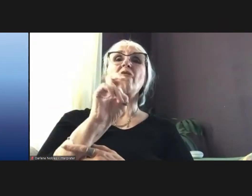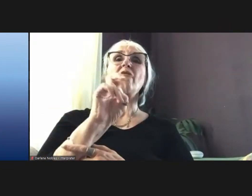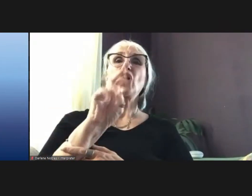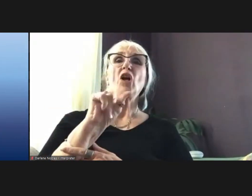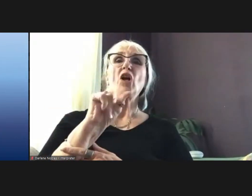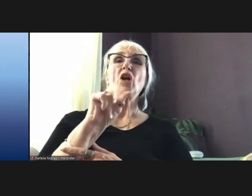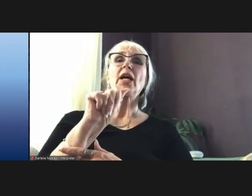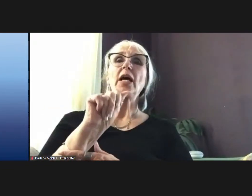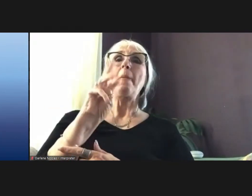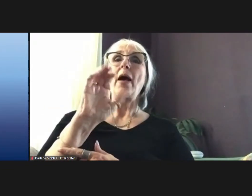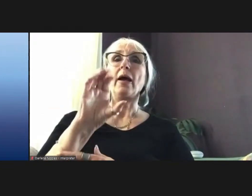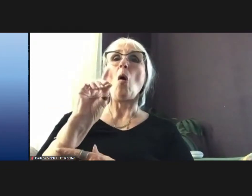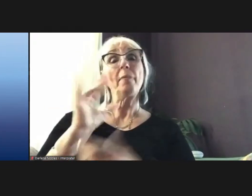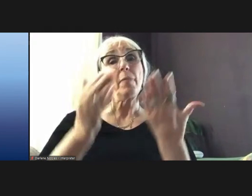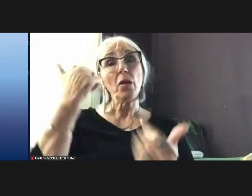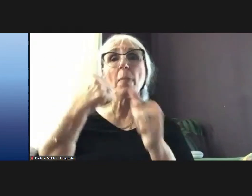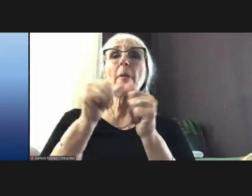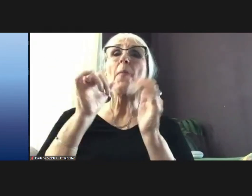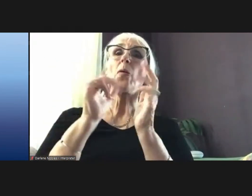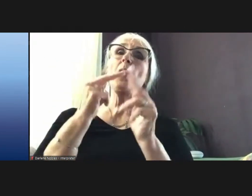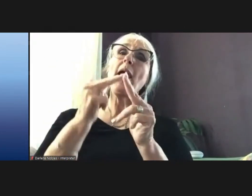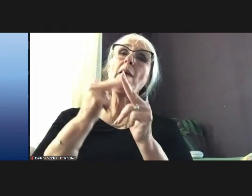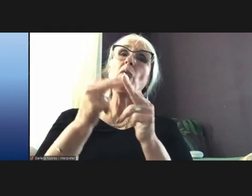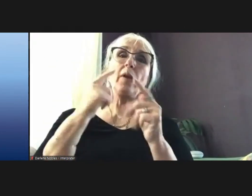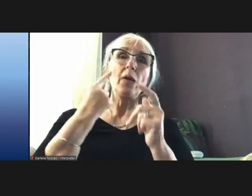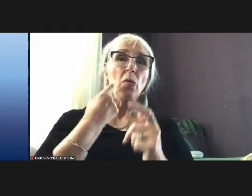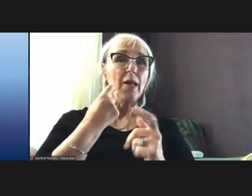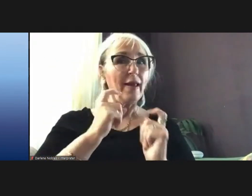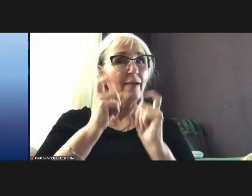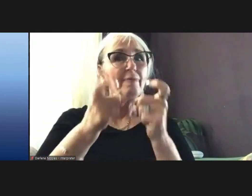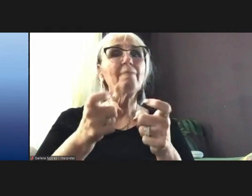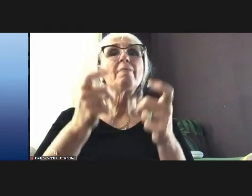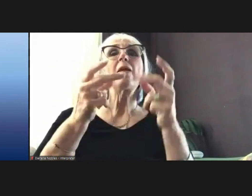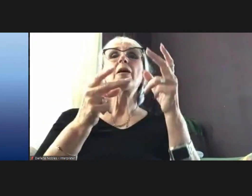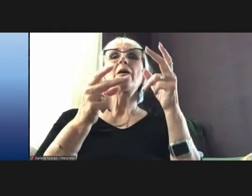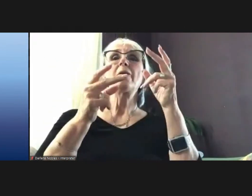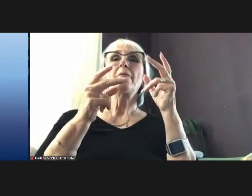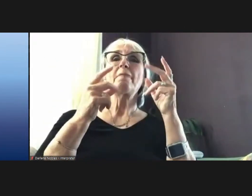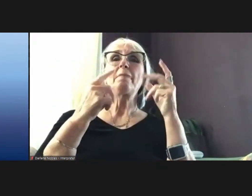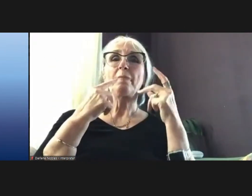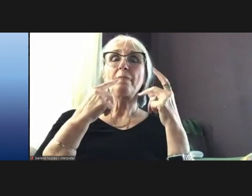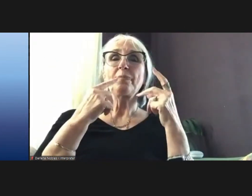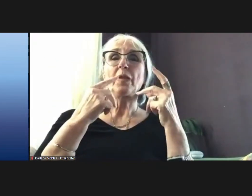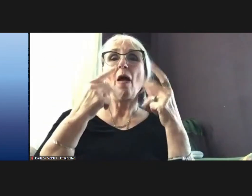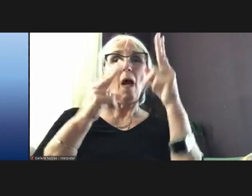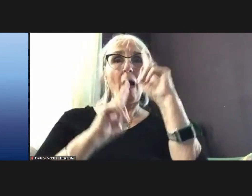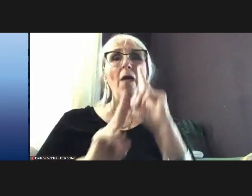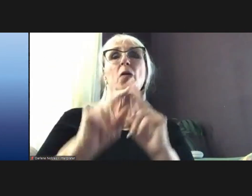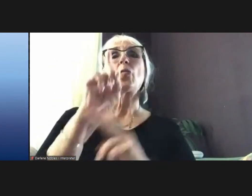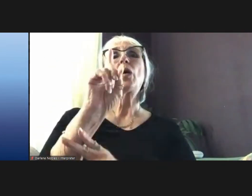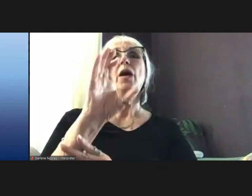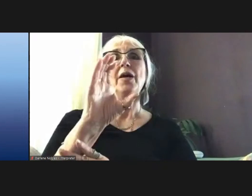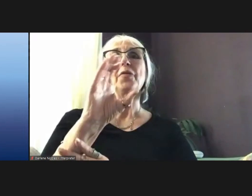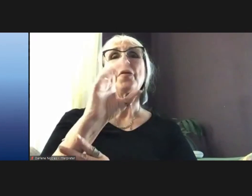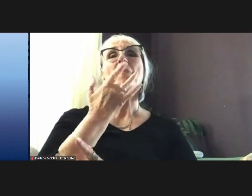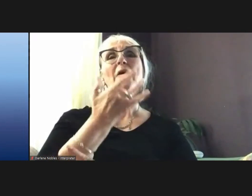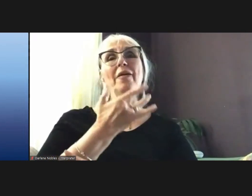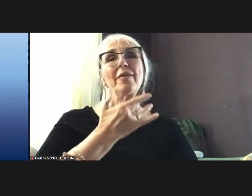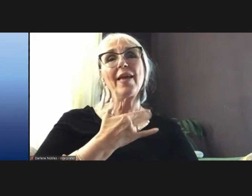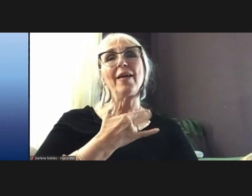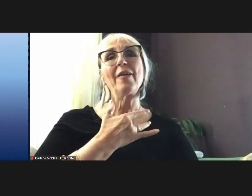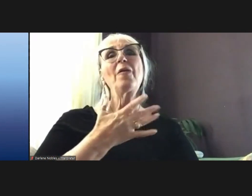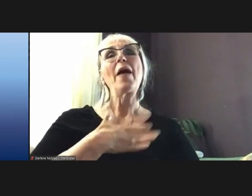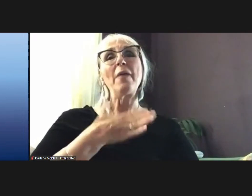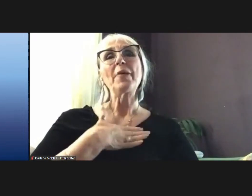We just gave her a proclamation honoring her 100th birthday. yeah. So we're glad to see that she made that